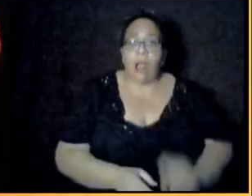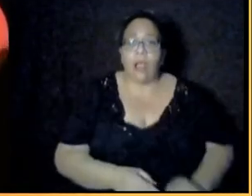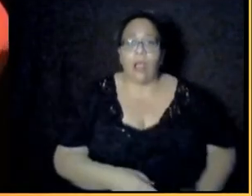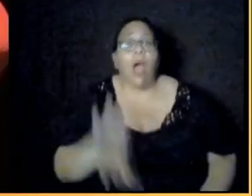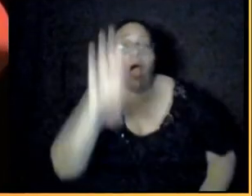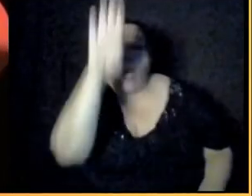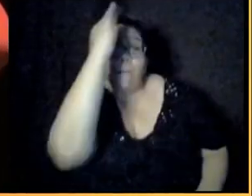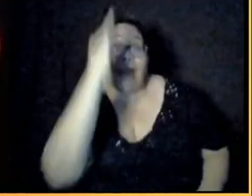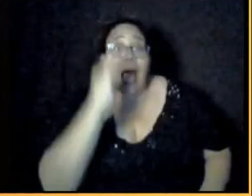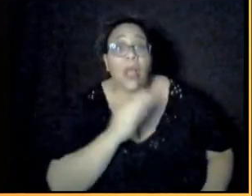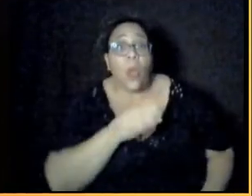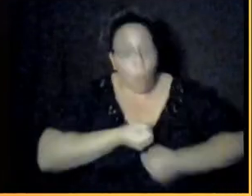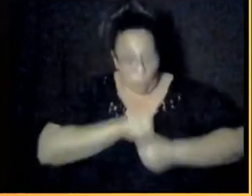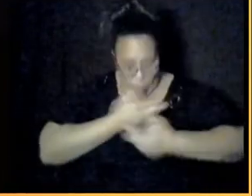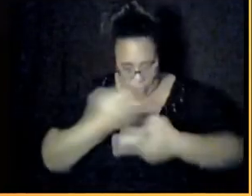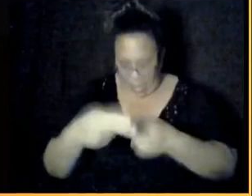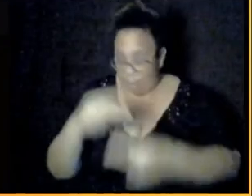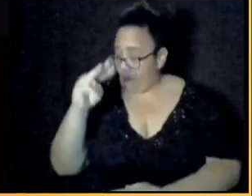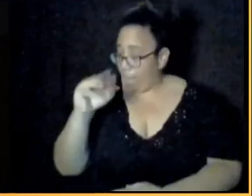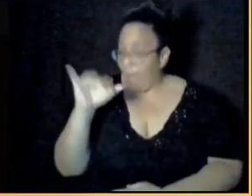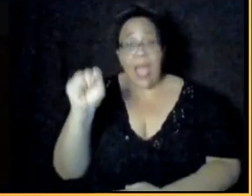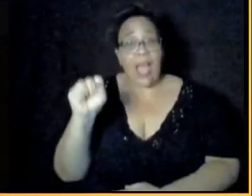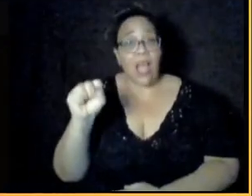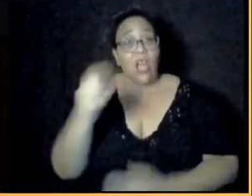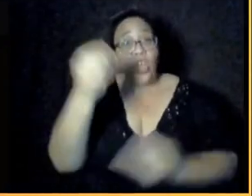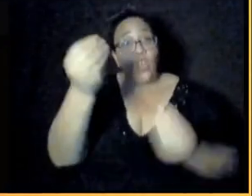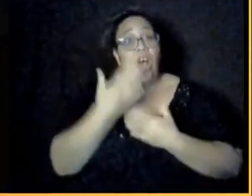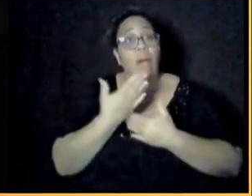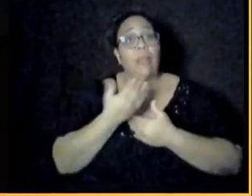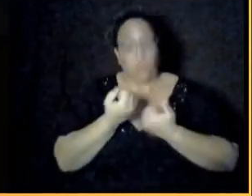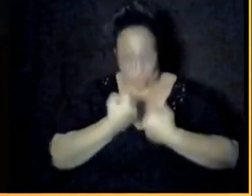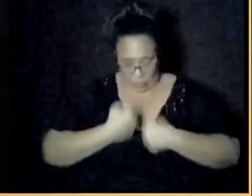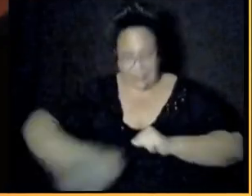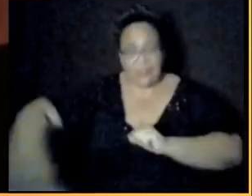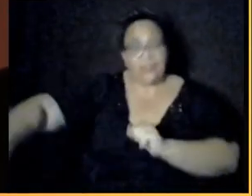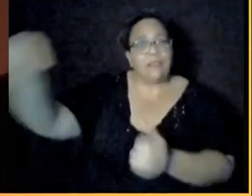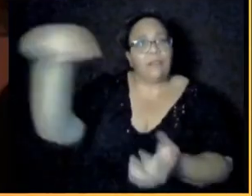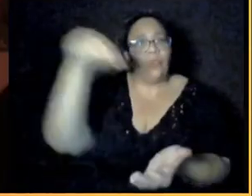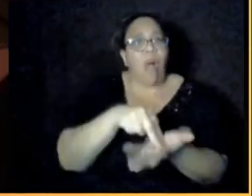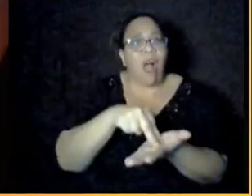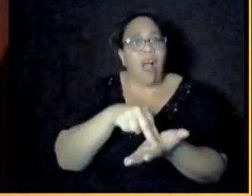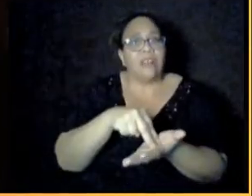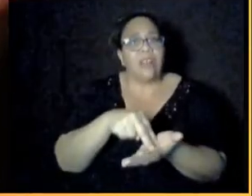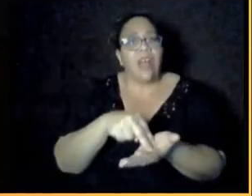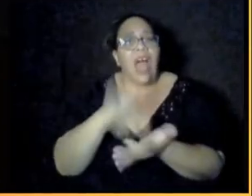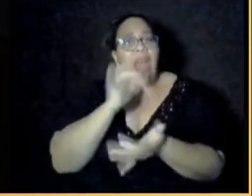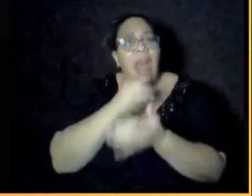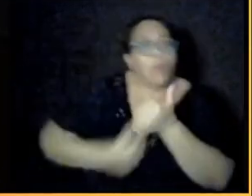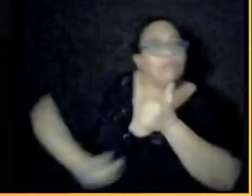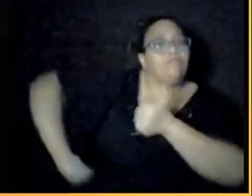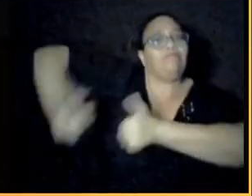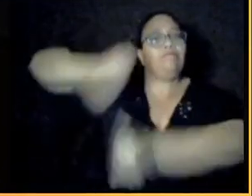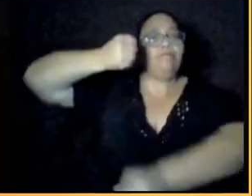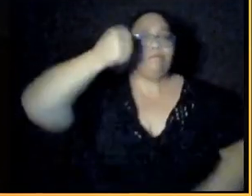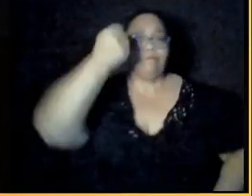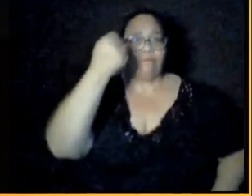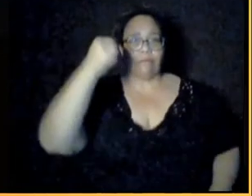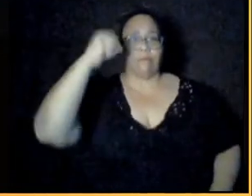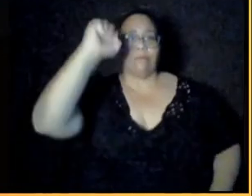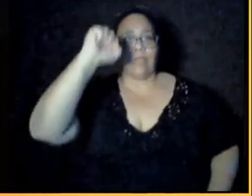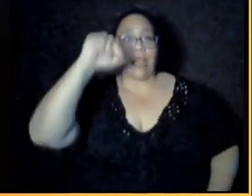Angelou taught me to still rise. So I will arise above this administration that is curating my